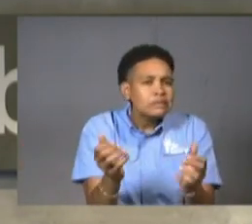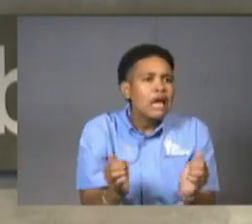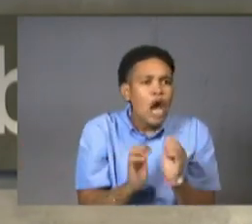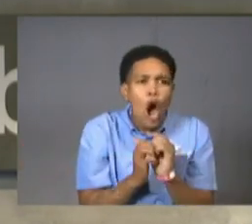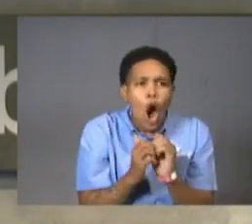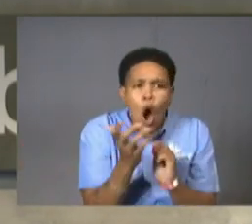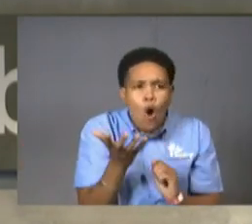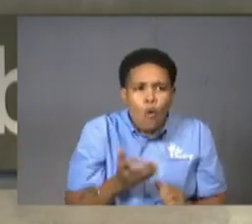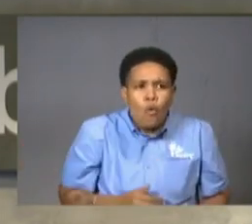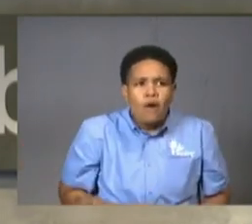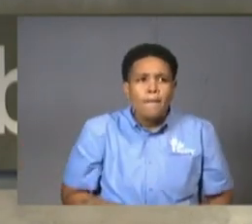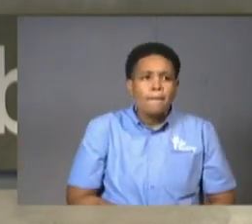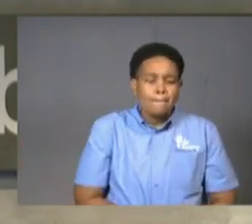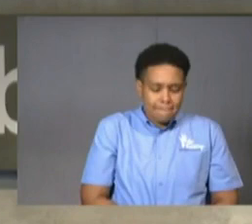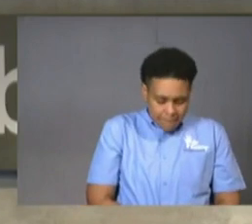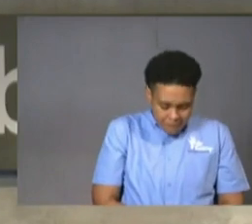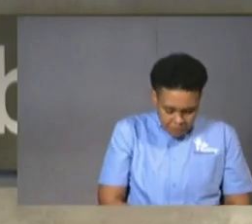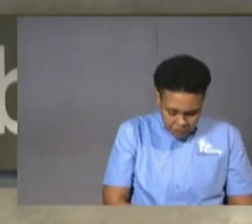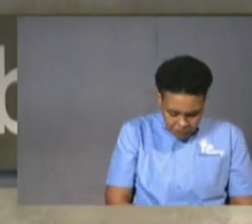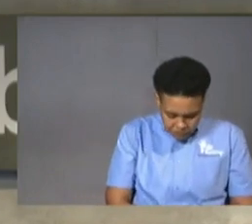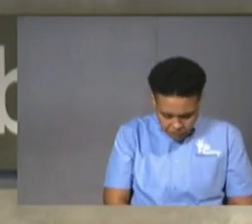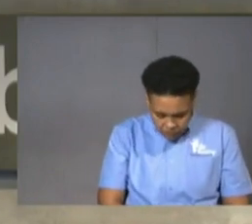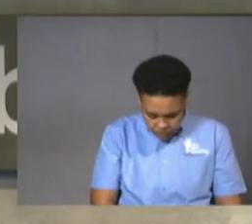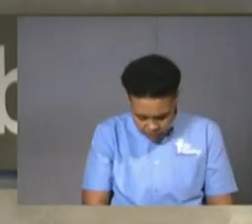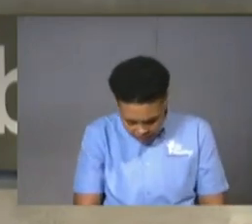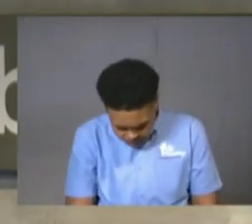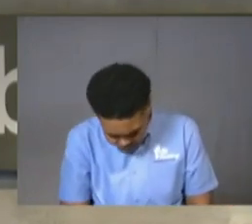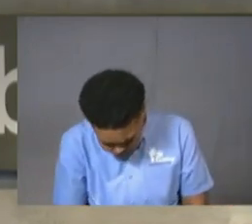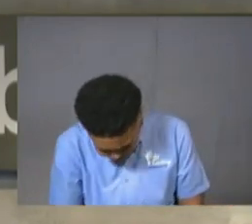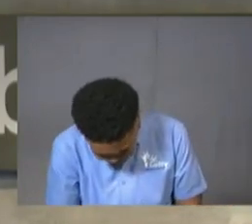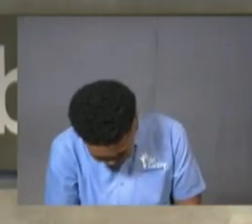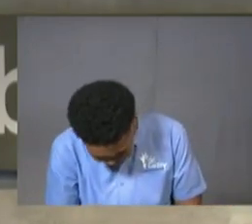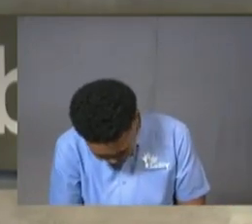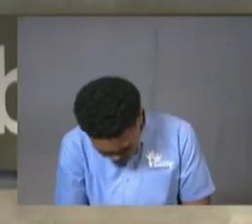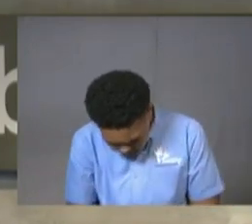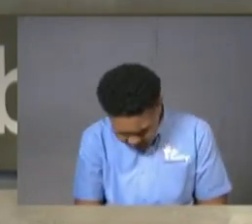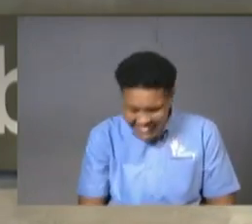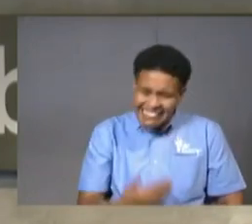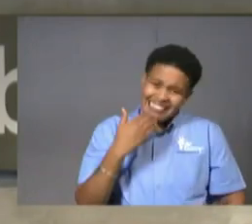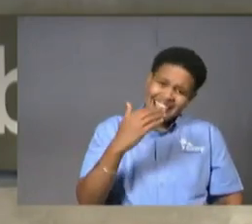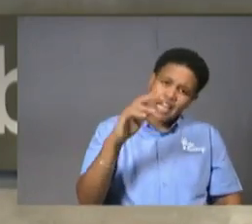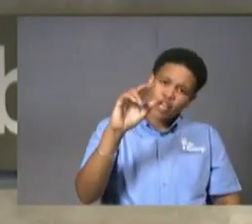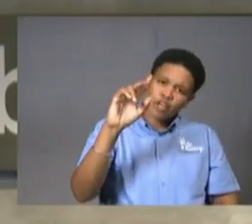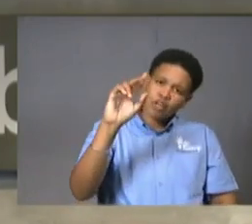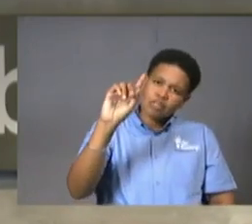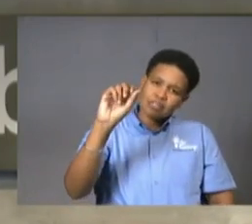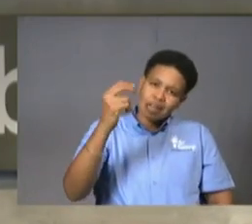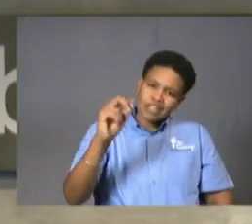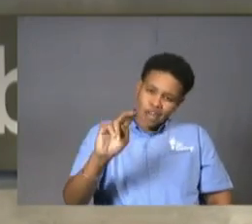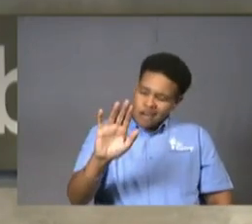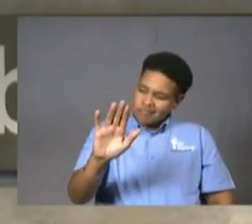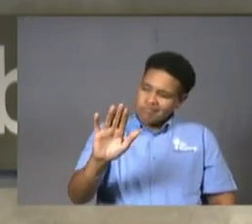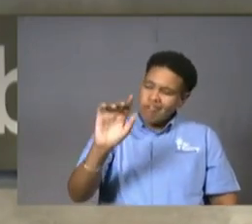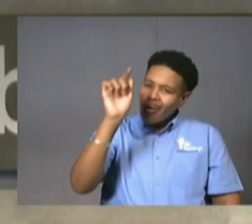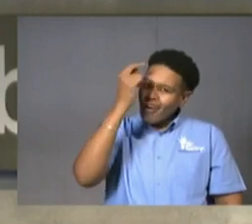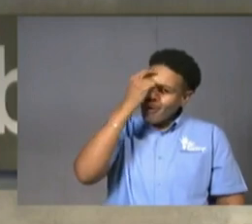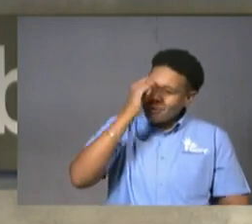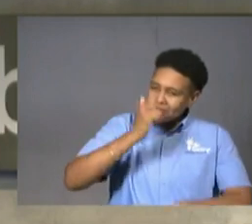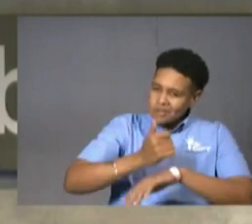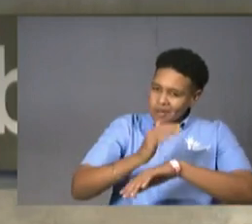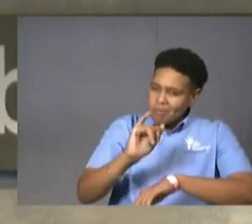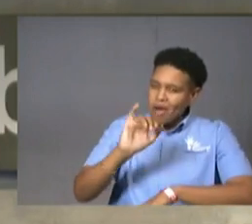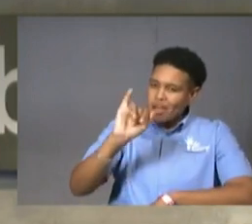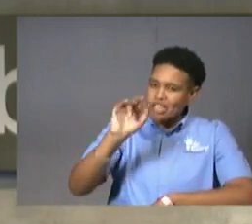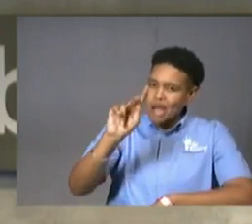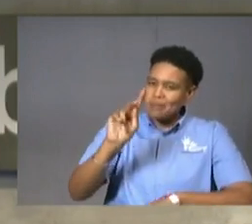Thank you, Dashan. The government formed by the Jamaica Labour Party is committed